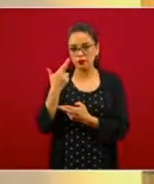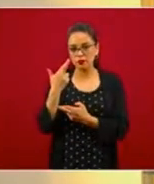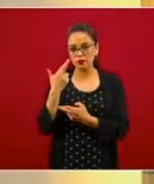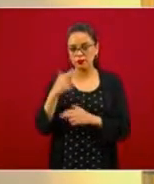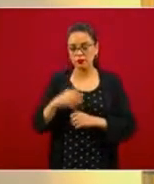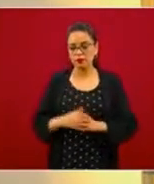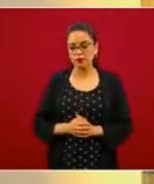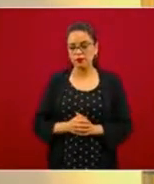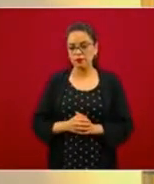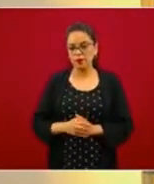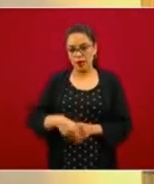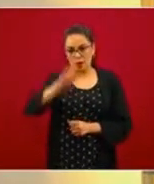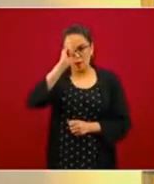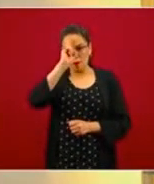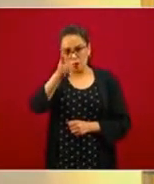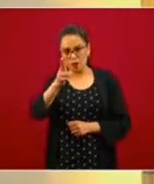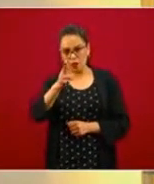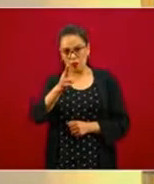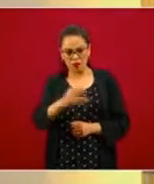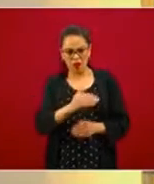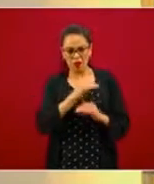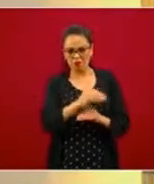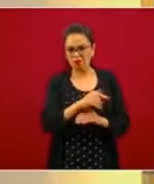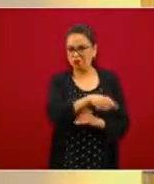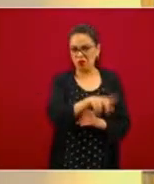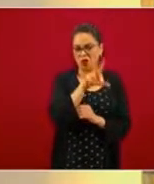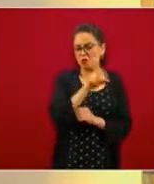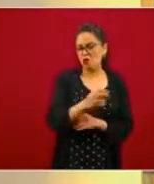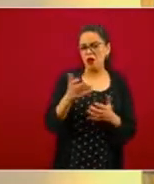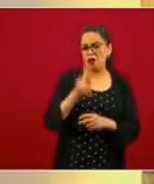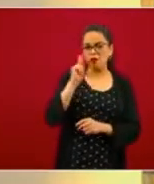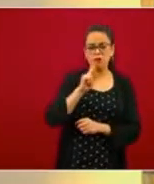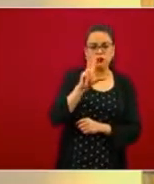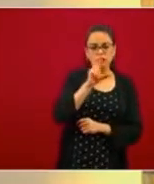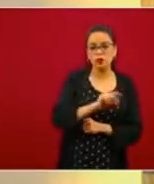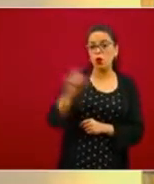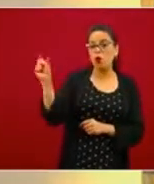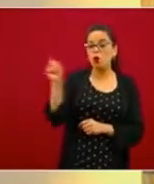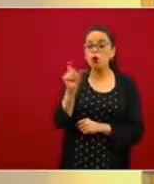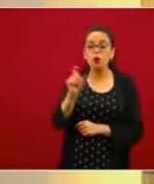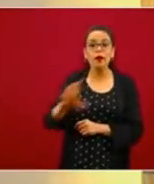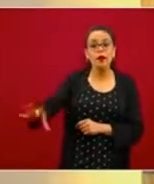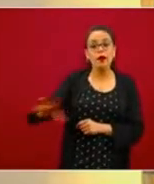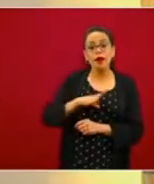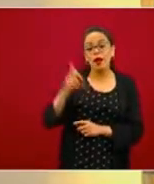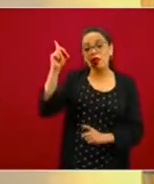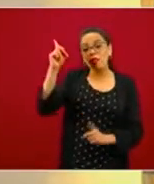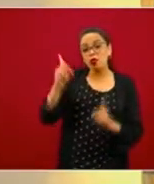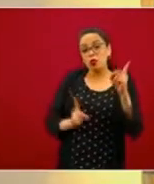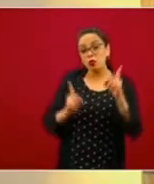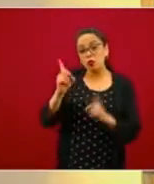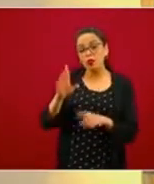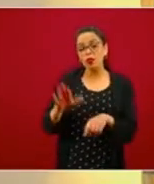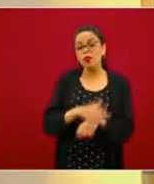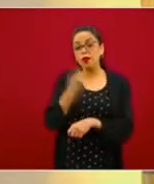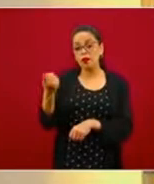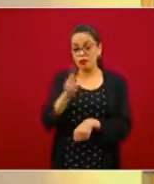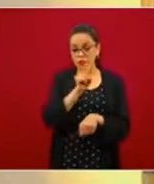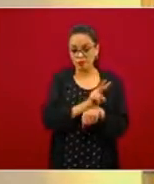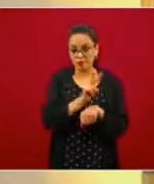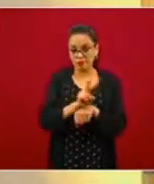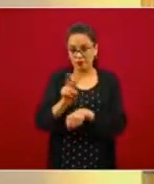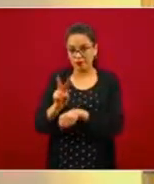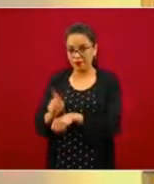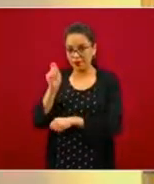whole network of laboratories. I must note that throughout the epidemics, more and more tests are